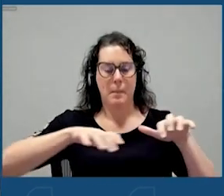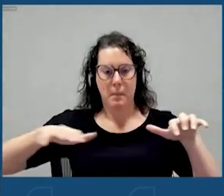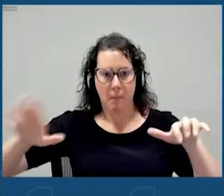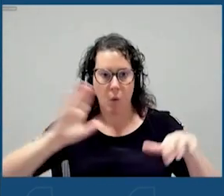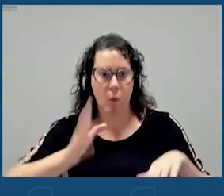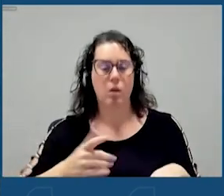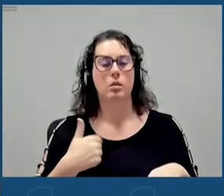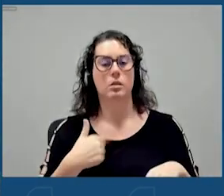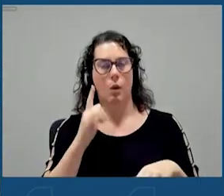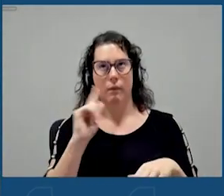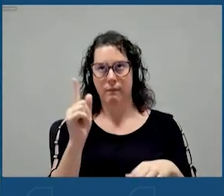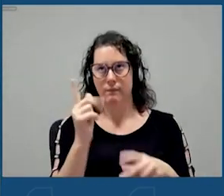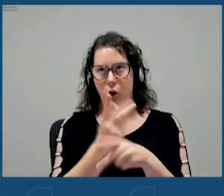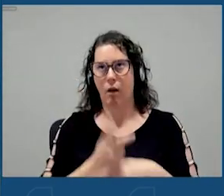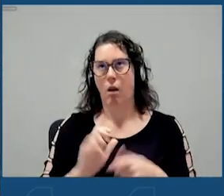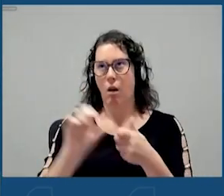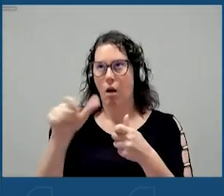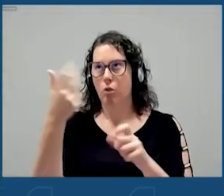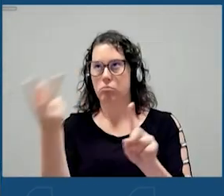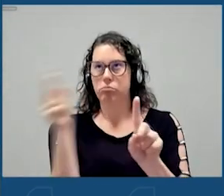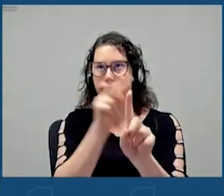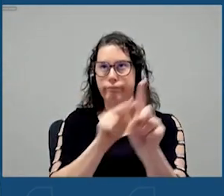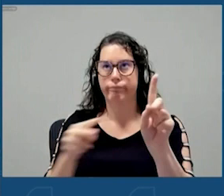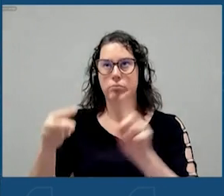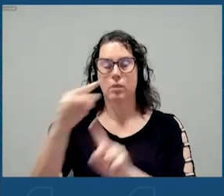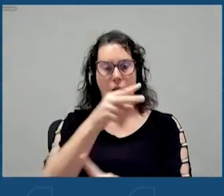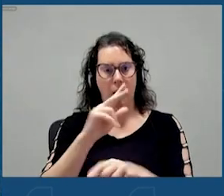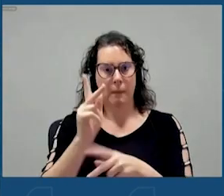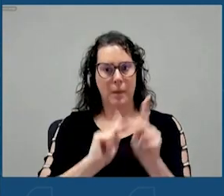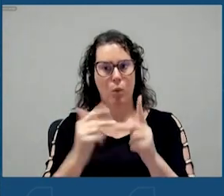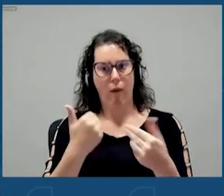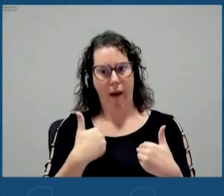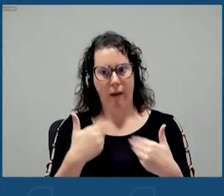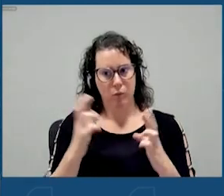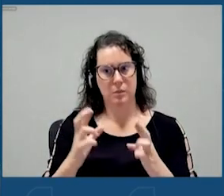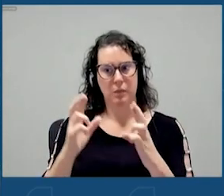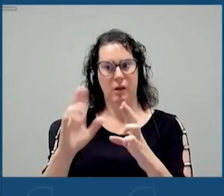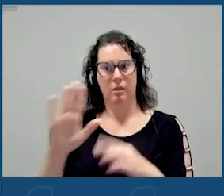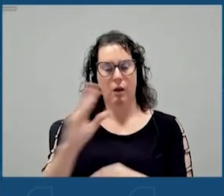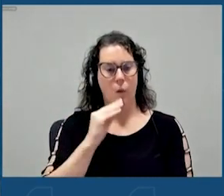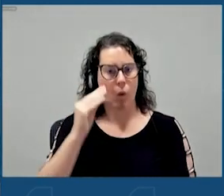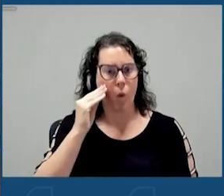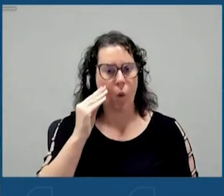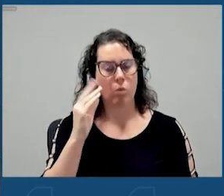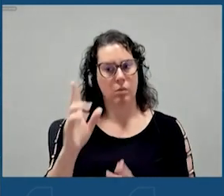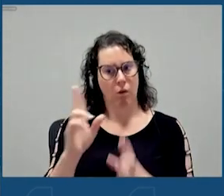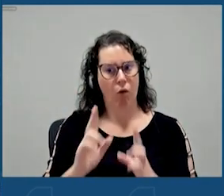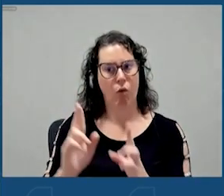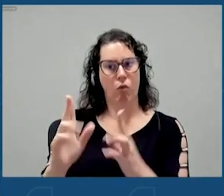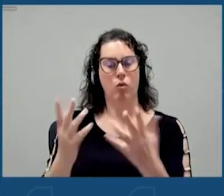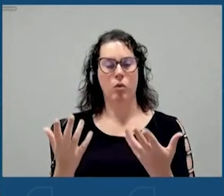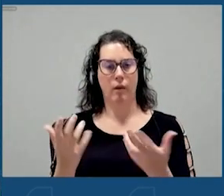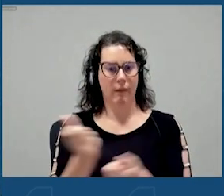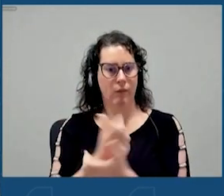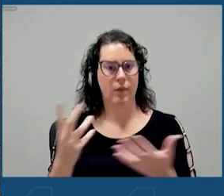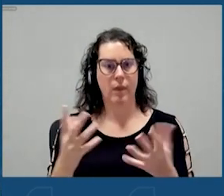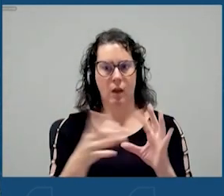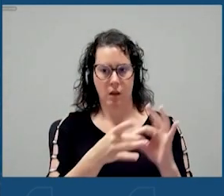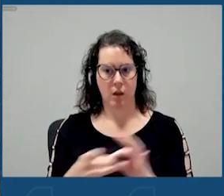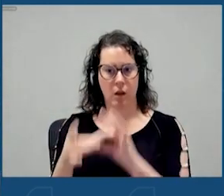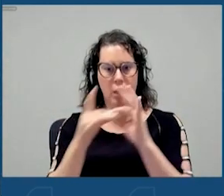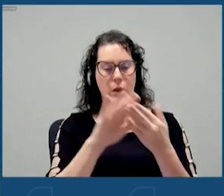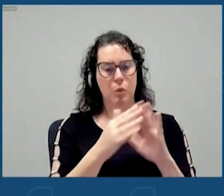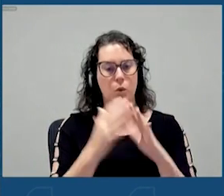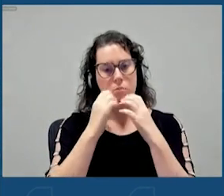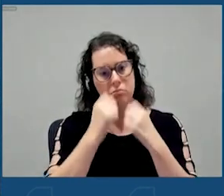to think outside the box, give everybody the dignity of a home, giving them the dignity that's associated with a community that cares about